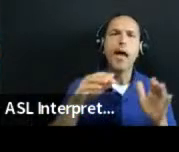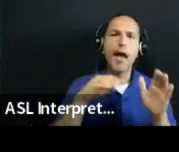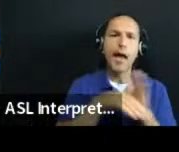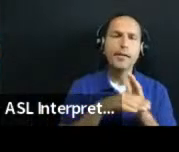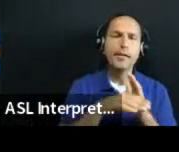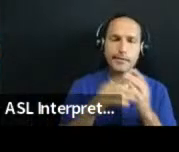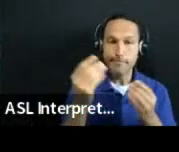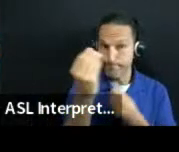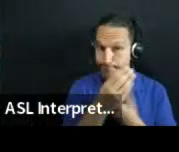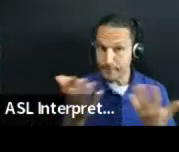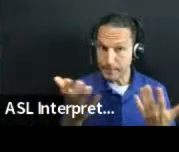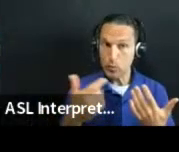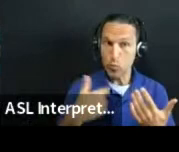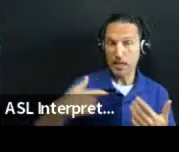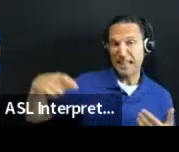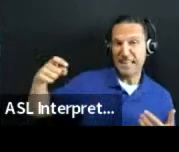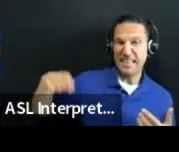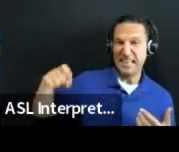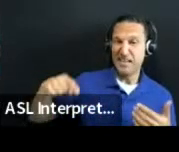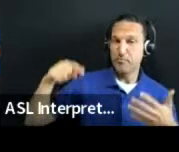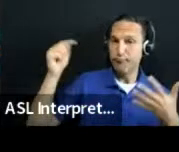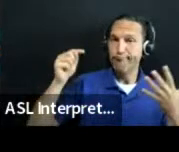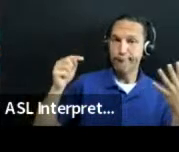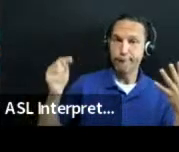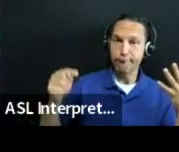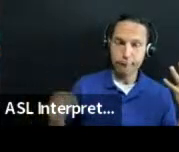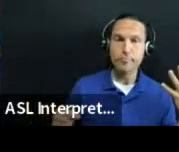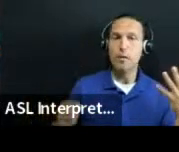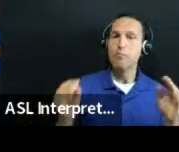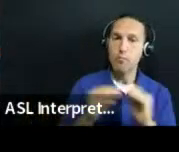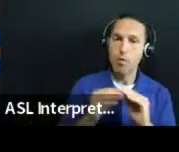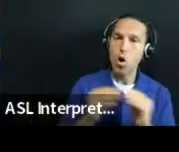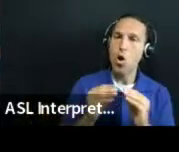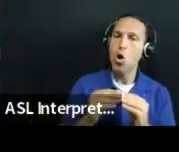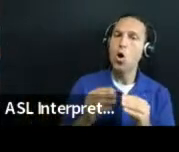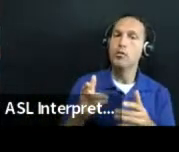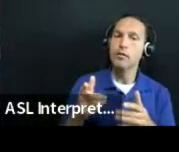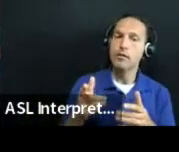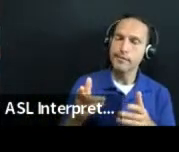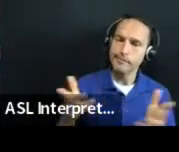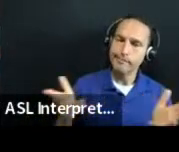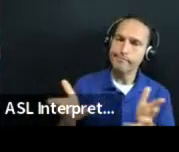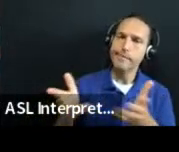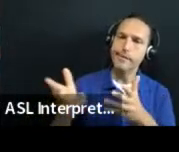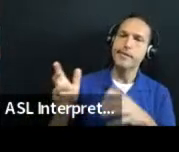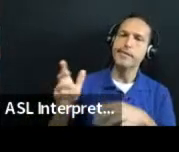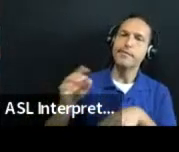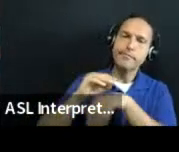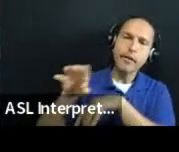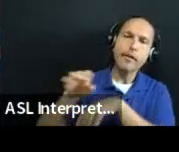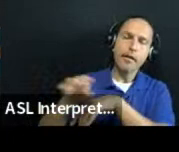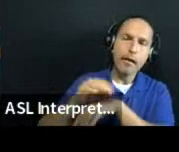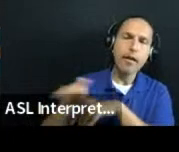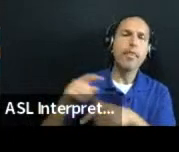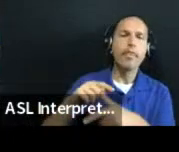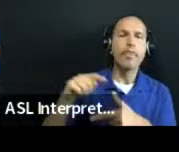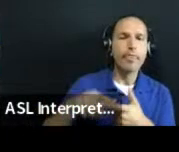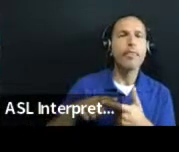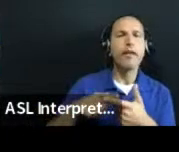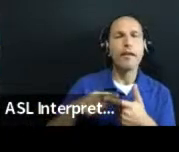them know what we need, right? And the more educated you are, the better chance you have